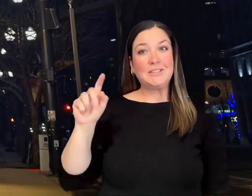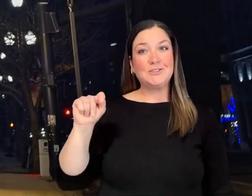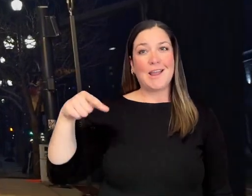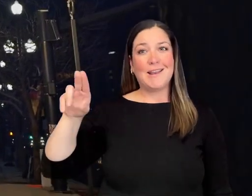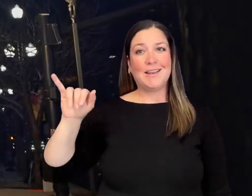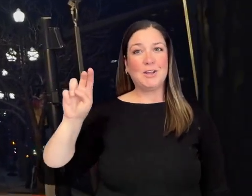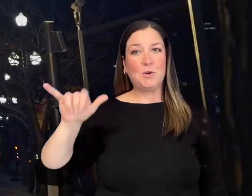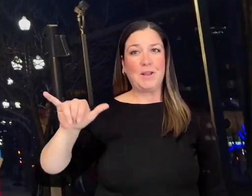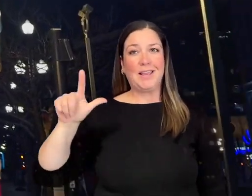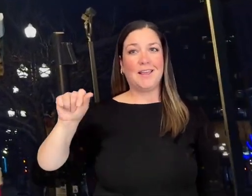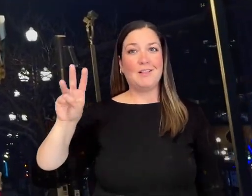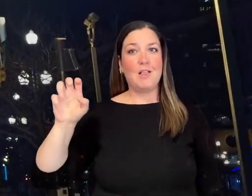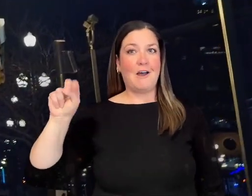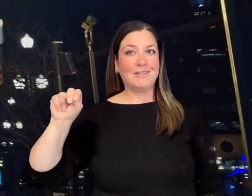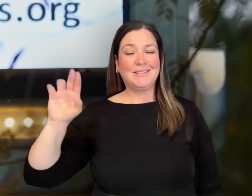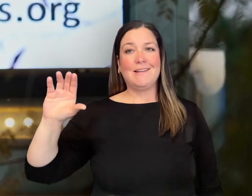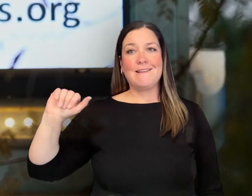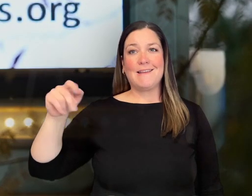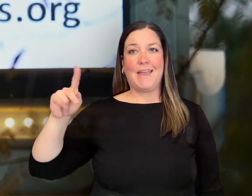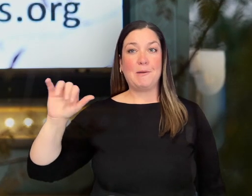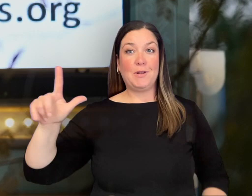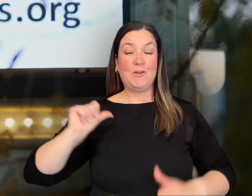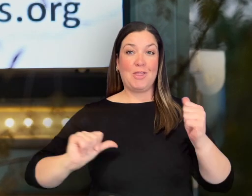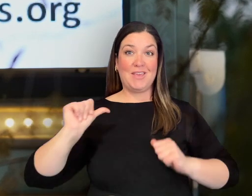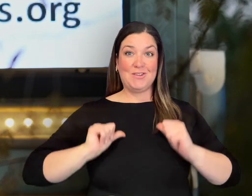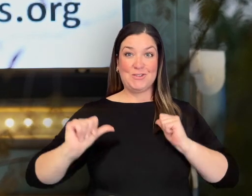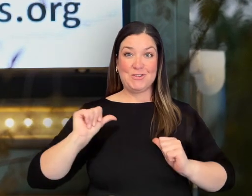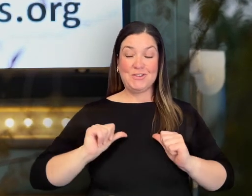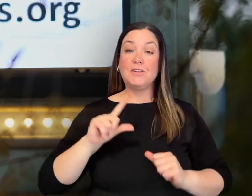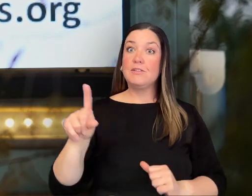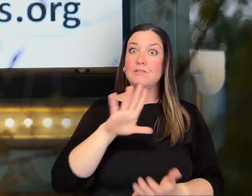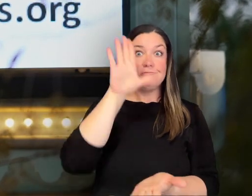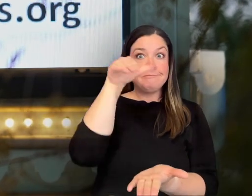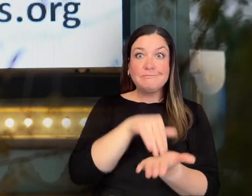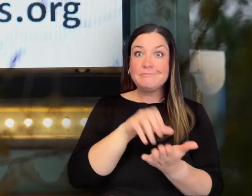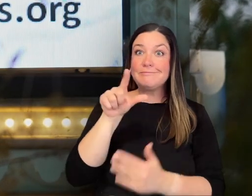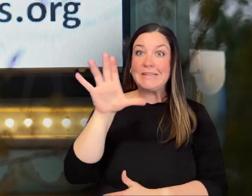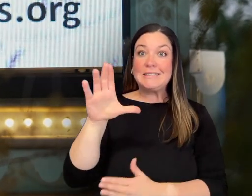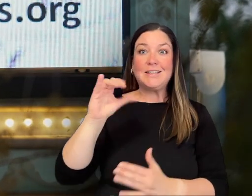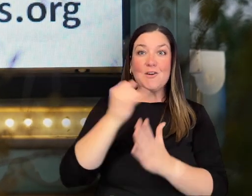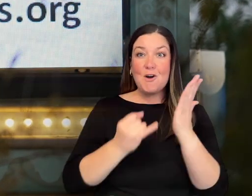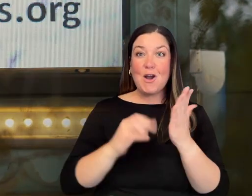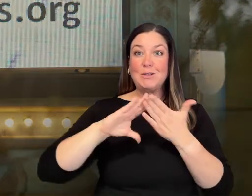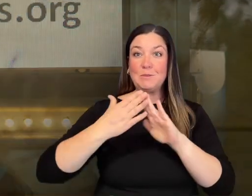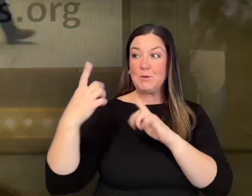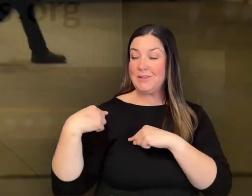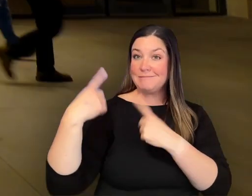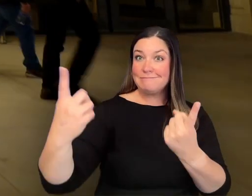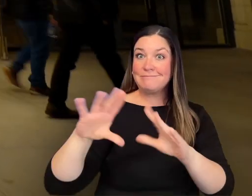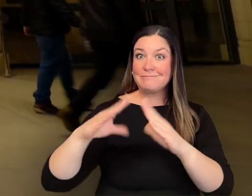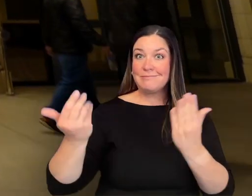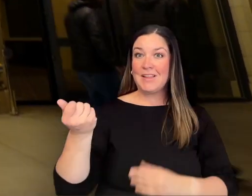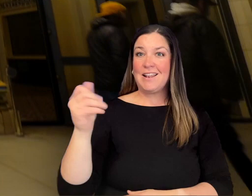Welcome to the Janet Quinney Lawson Capitol Theater. This theater has been at the center of the Salt Lake arts and culture